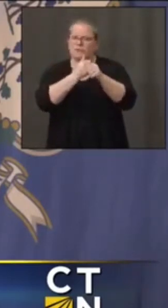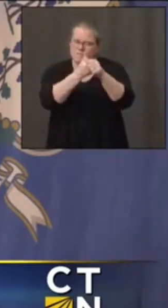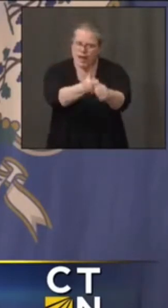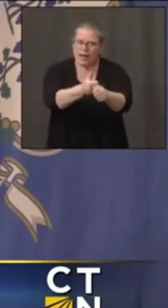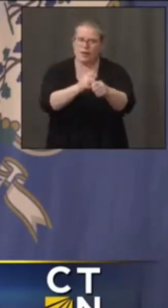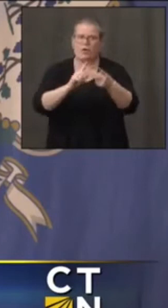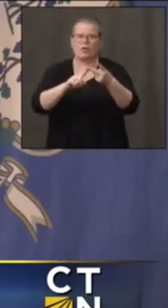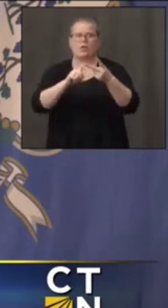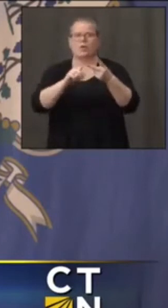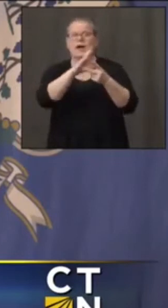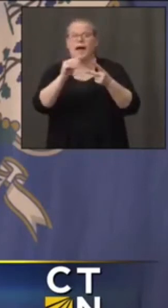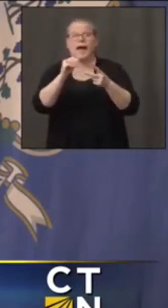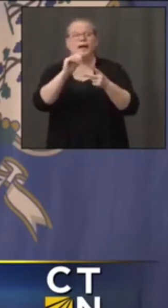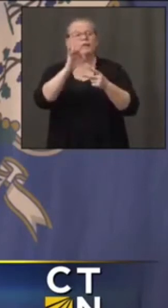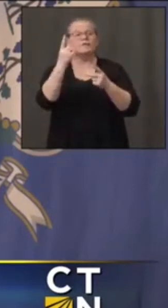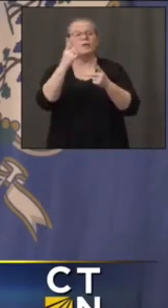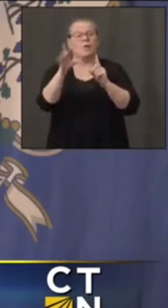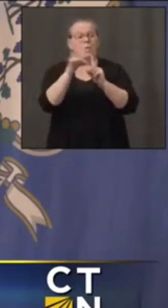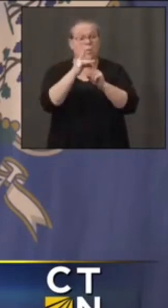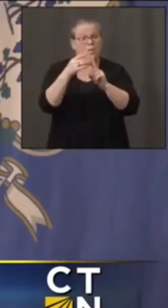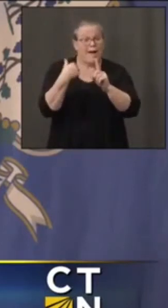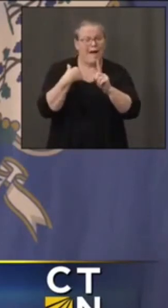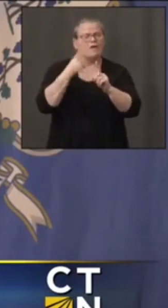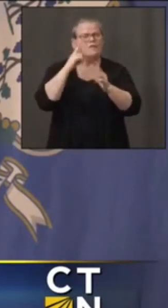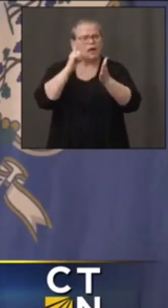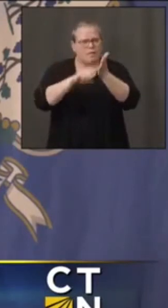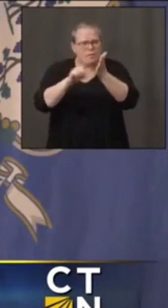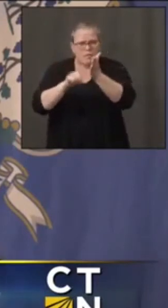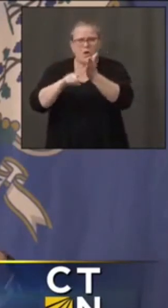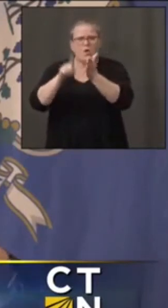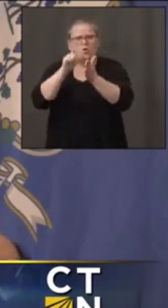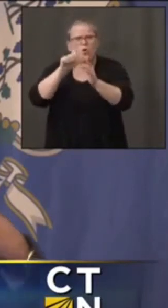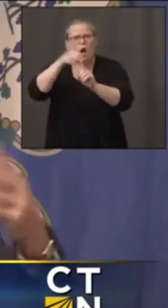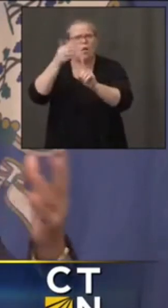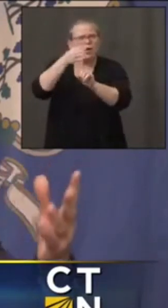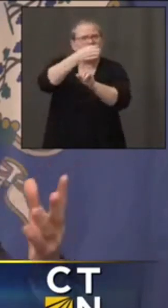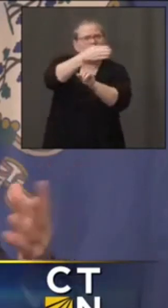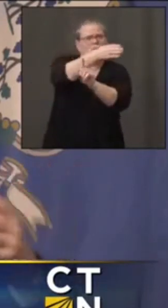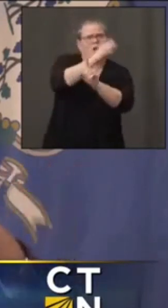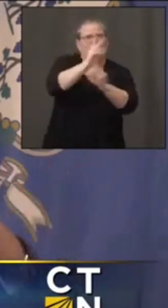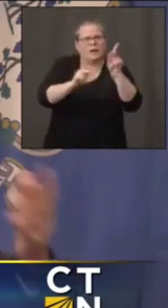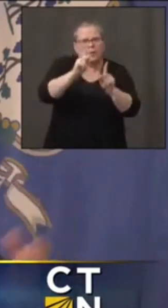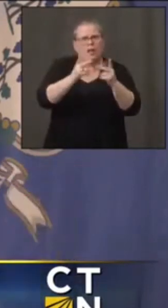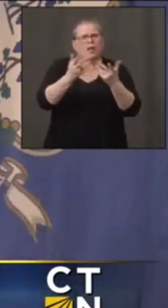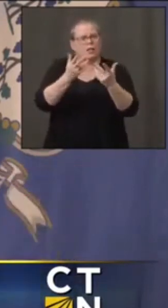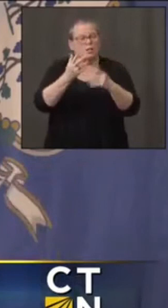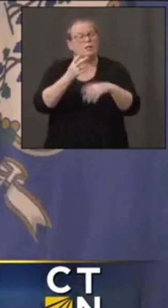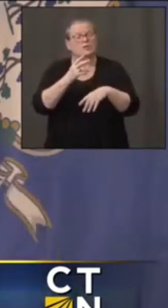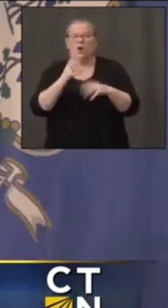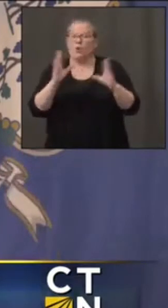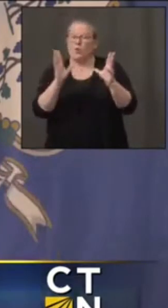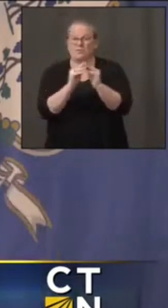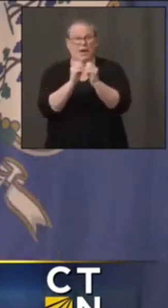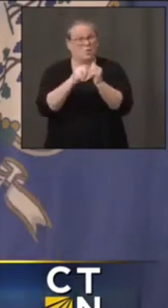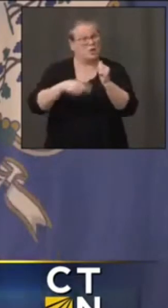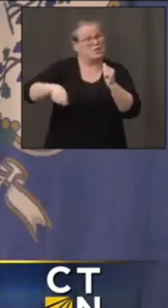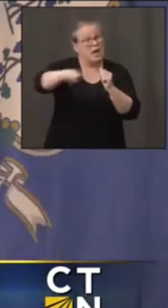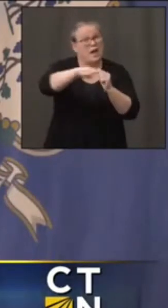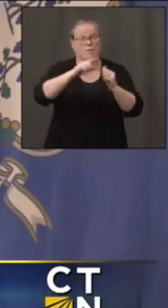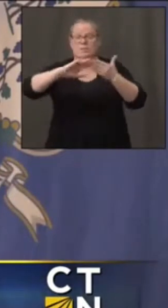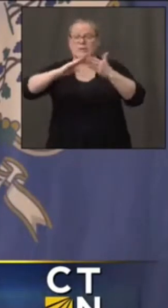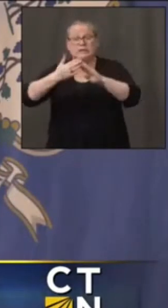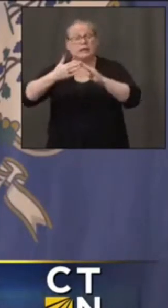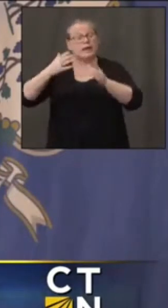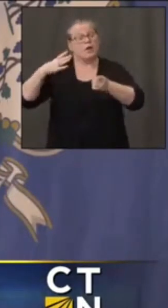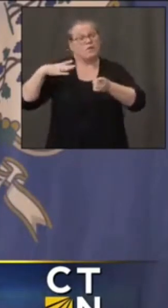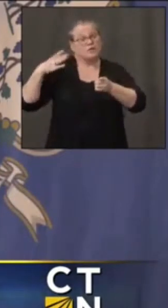start rolling out as well. So I think we're doing that. In the meantime, we met with all of them. We're meeting with municipal officials in terms of